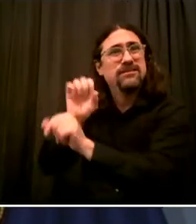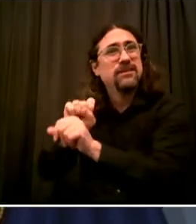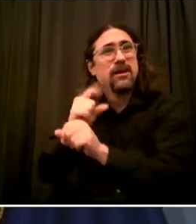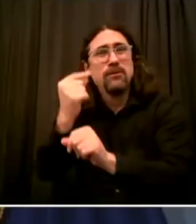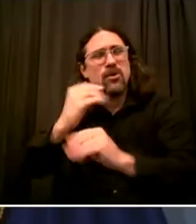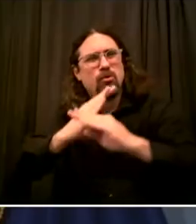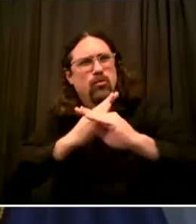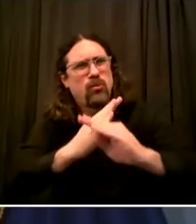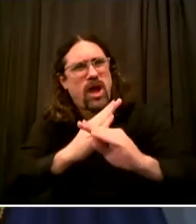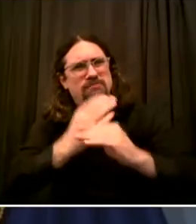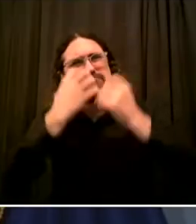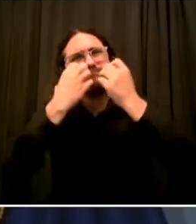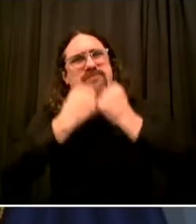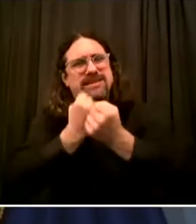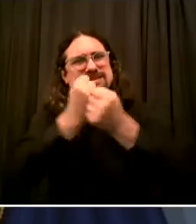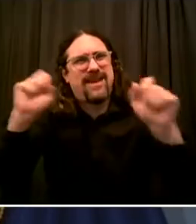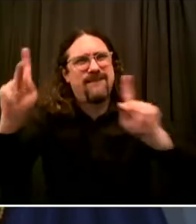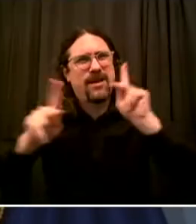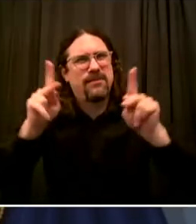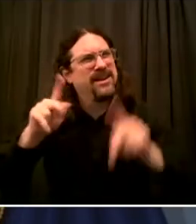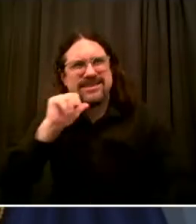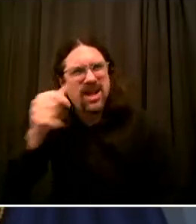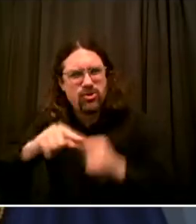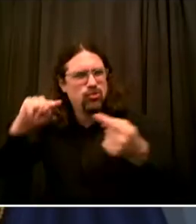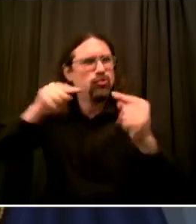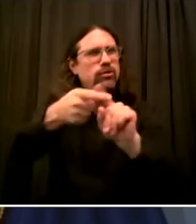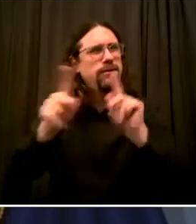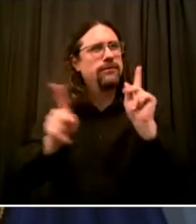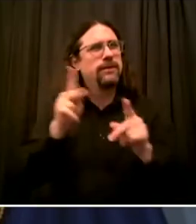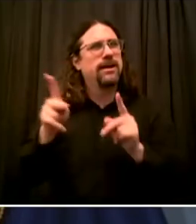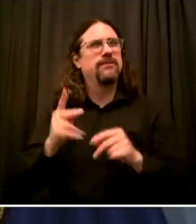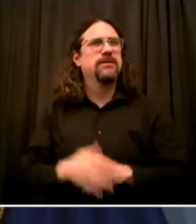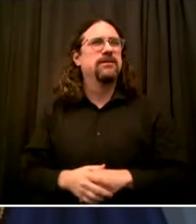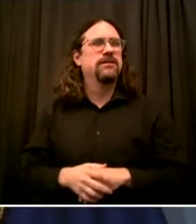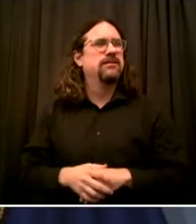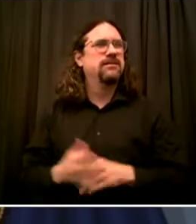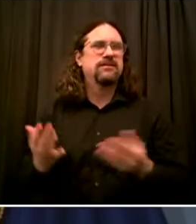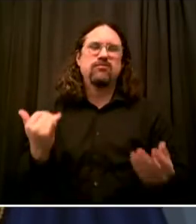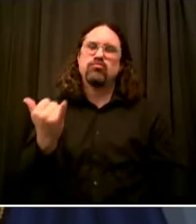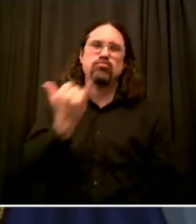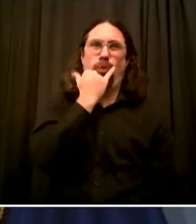Dave. Hey, Mayor, I wanted to ask, can you hear me okay, Mayor? Yes, indeed.